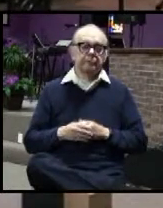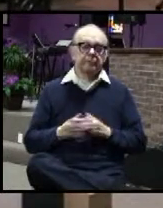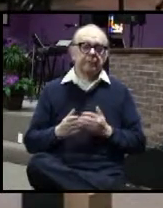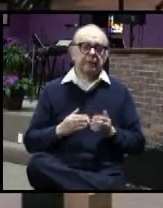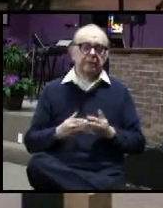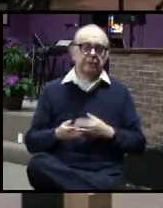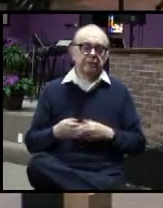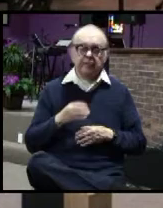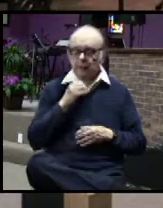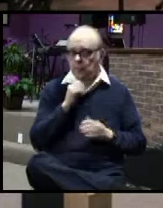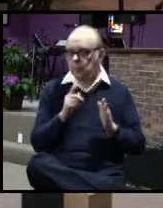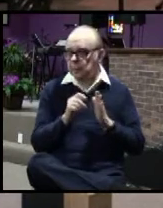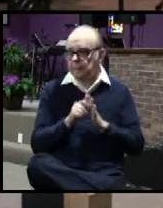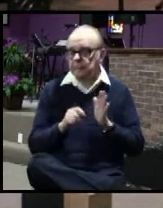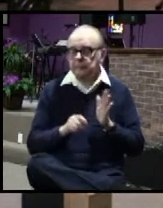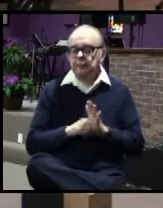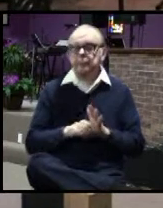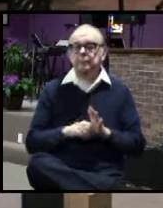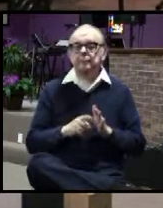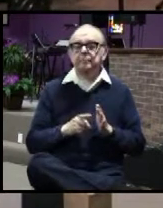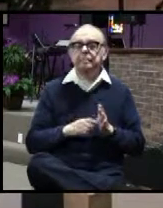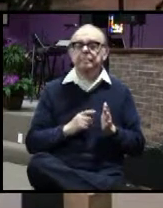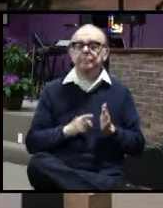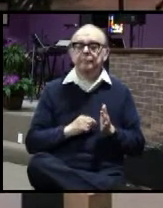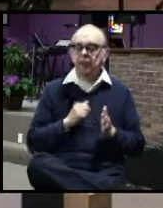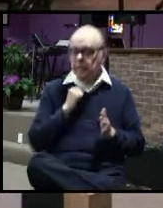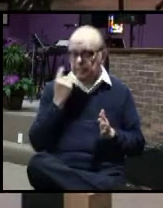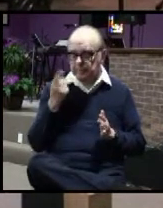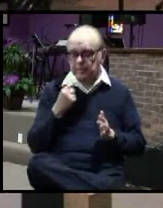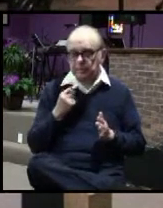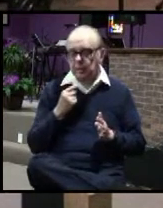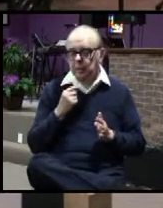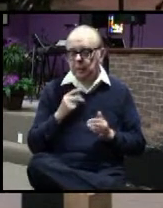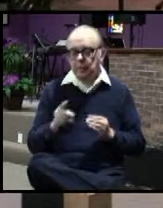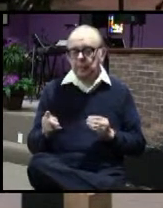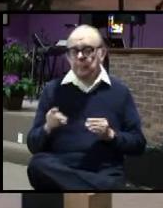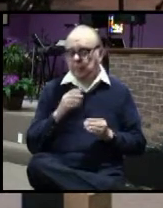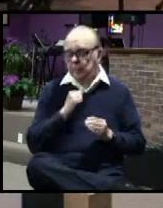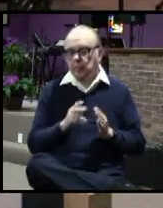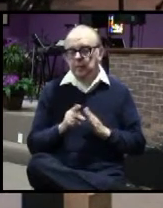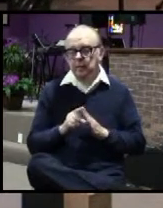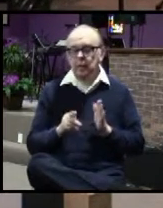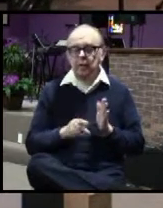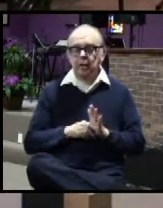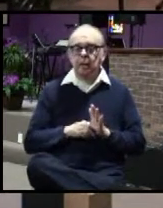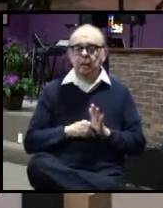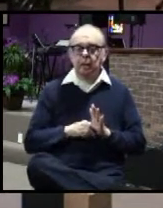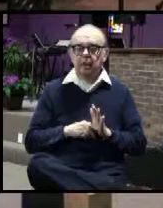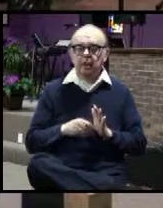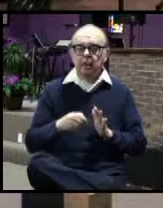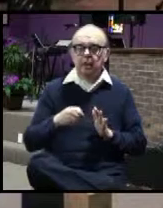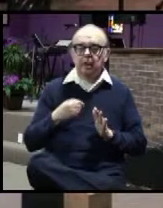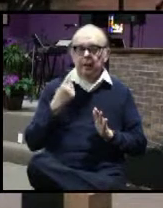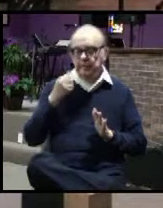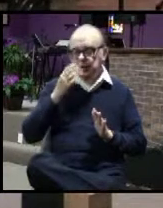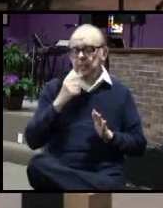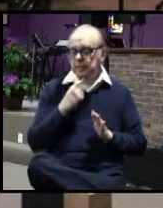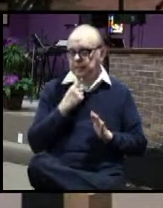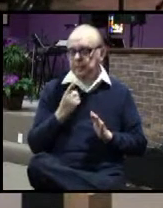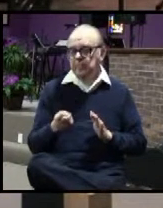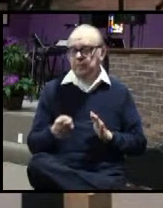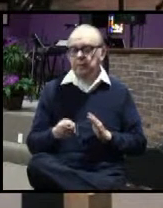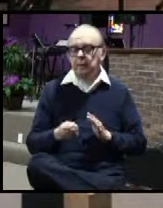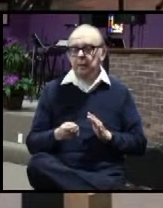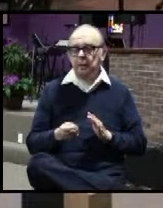Testament, and sometimes we don't think there's parables in the Old Testament, but let me say something to you. I think God's telling you,